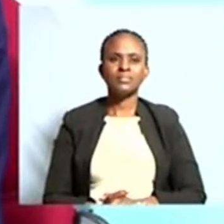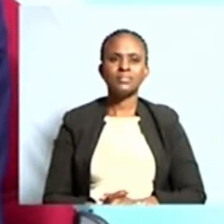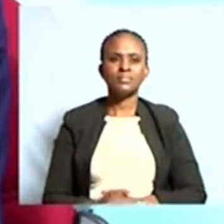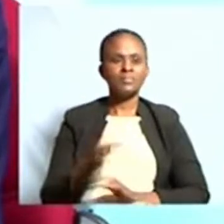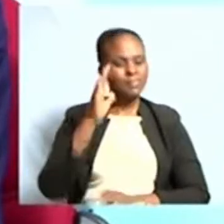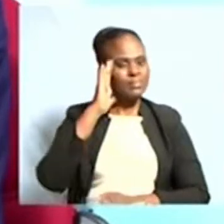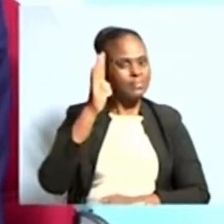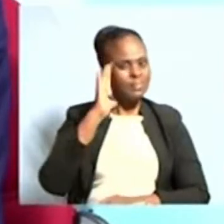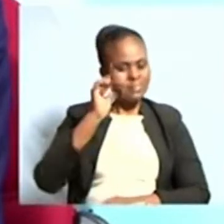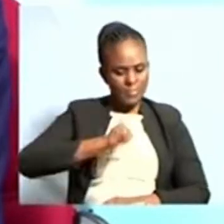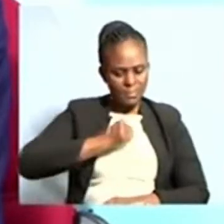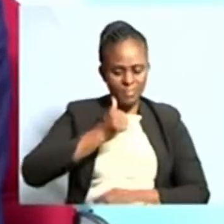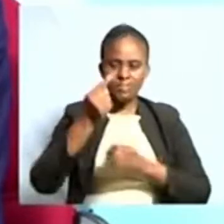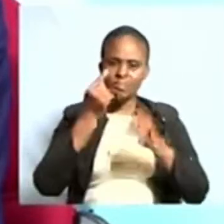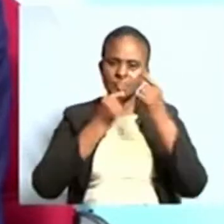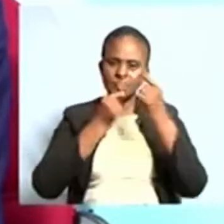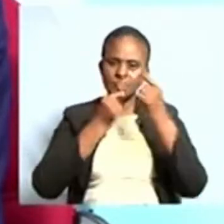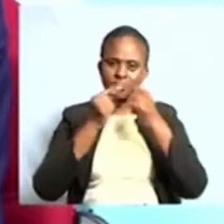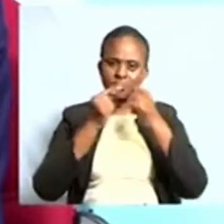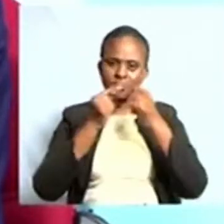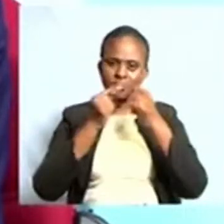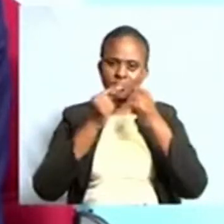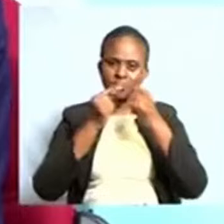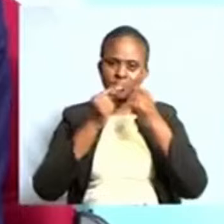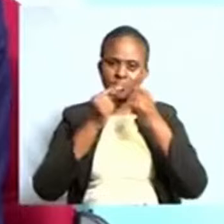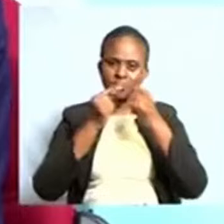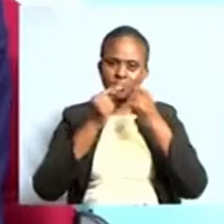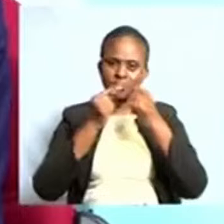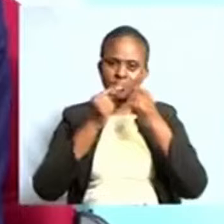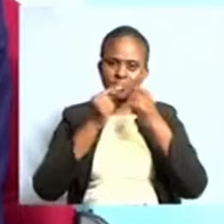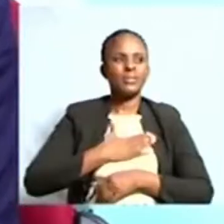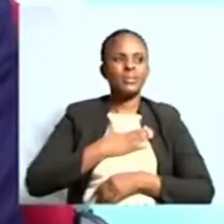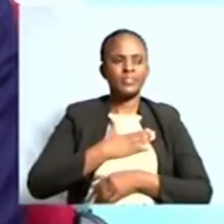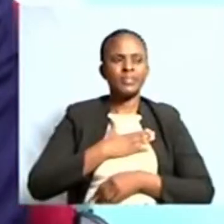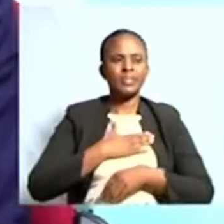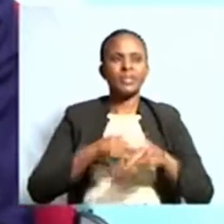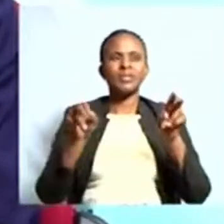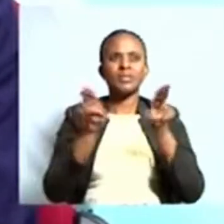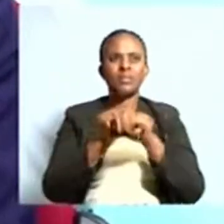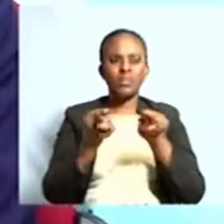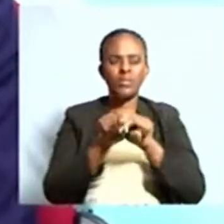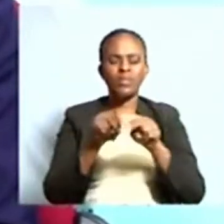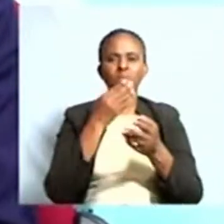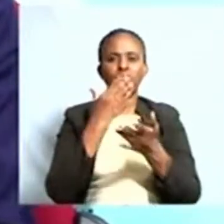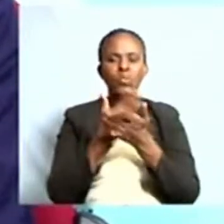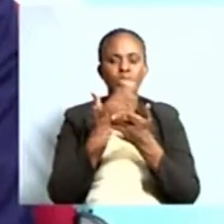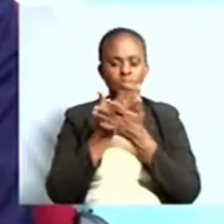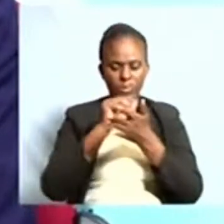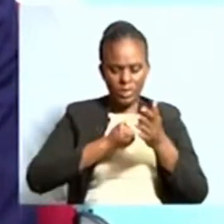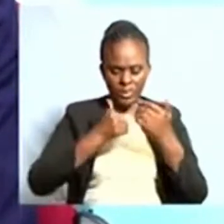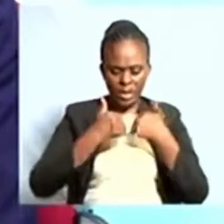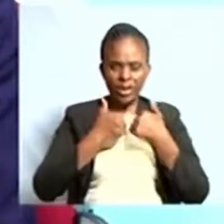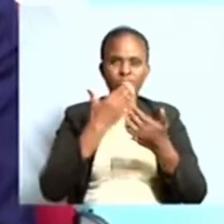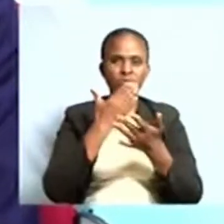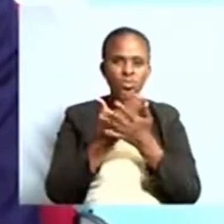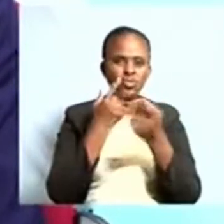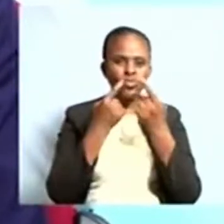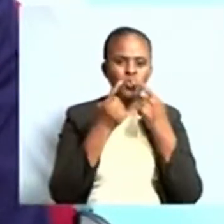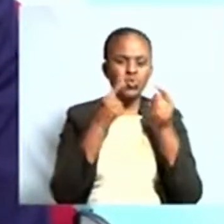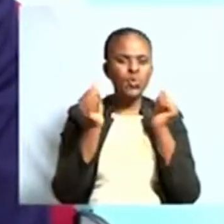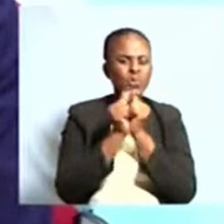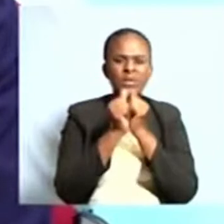Hello, as we engage us, we have indicated that kindly please, it's just normal, it's just so good that we have a good conversation